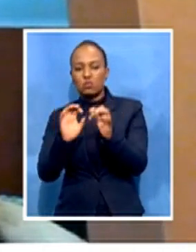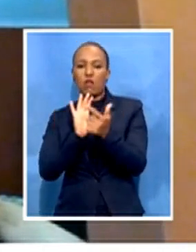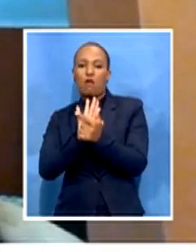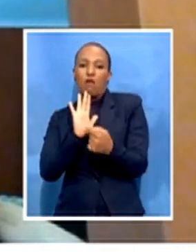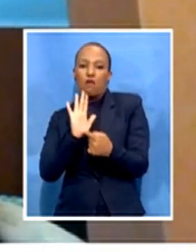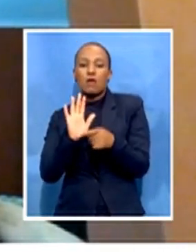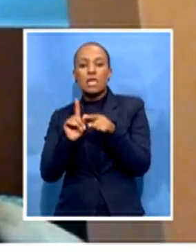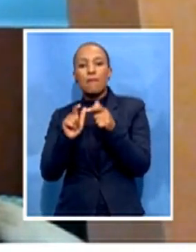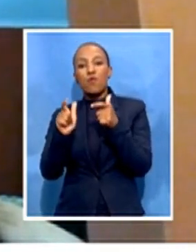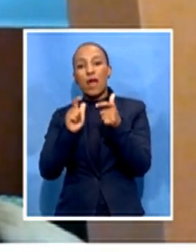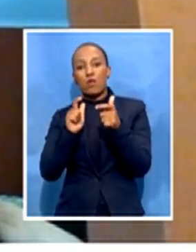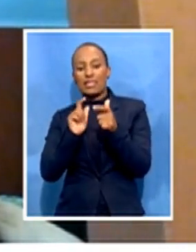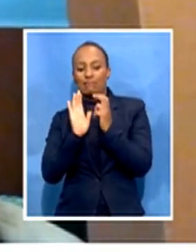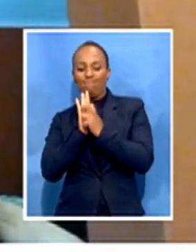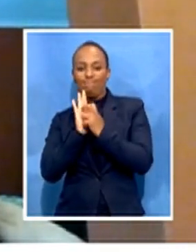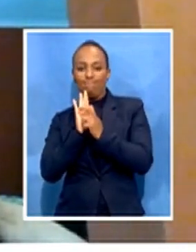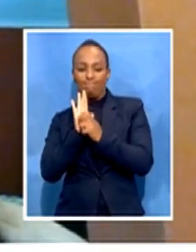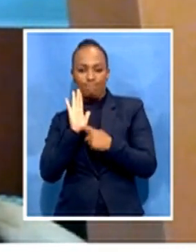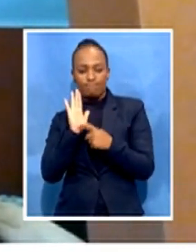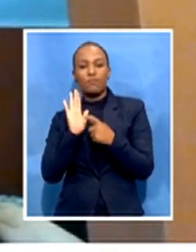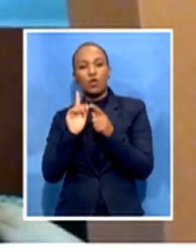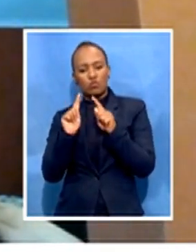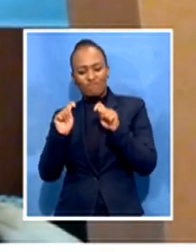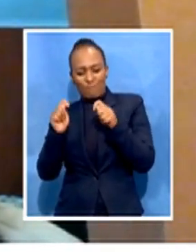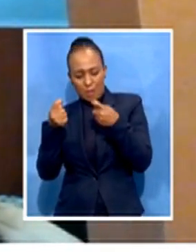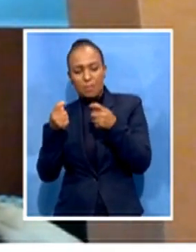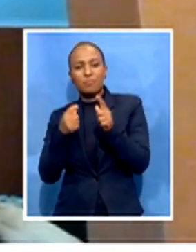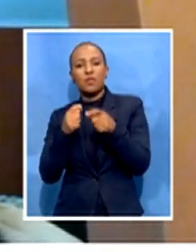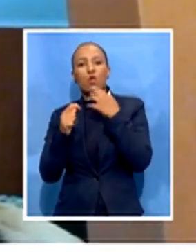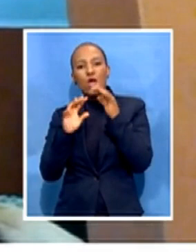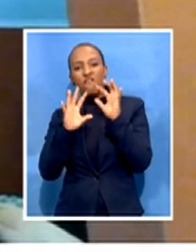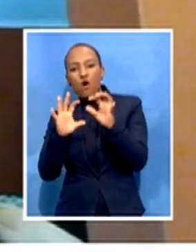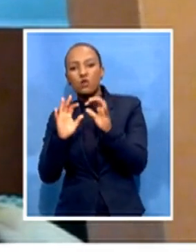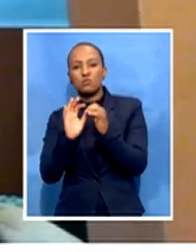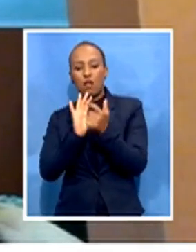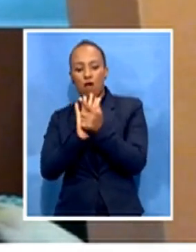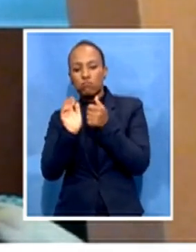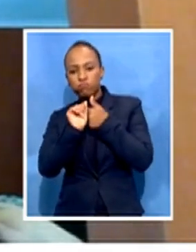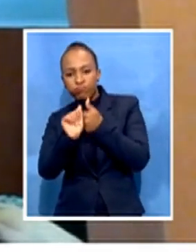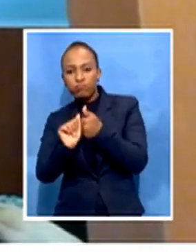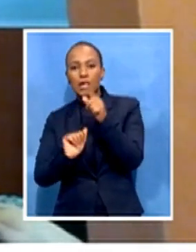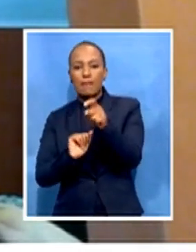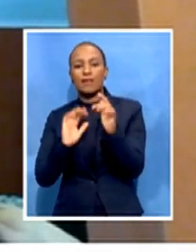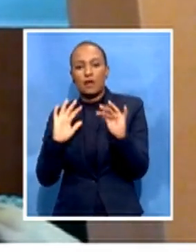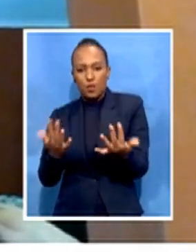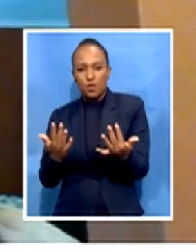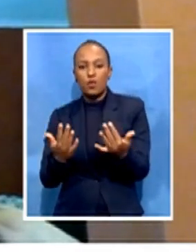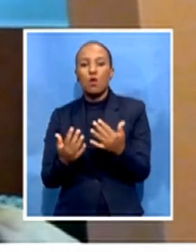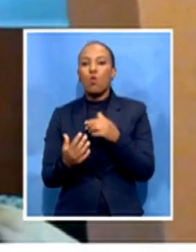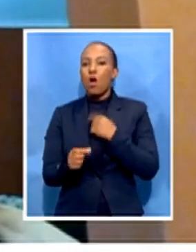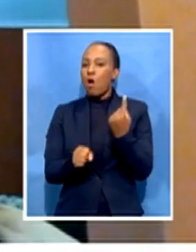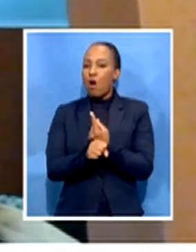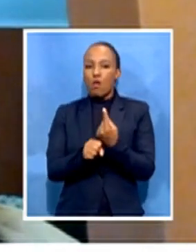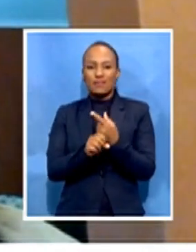But the key issue is enforcement and compliance. And, of course, we know that is where we often fall down. It is with